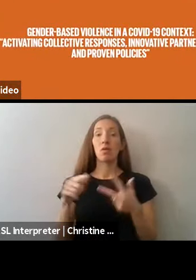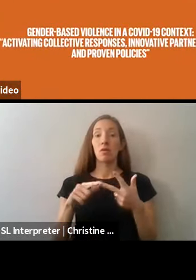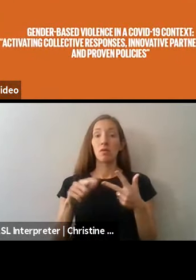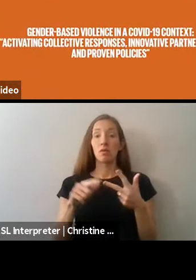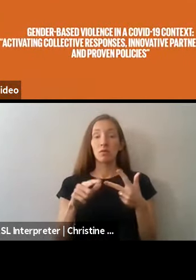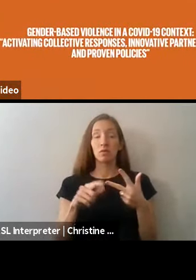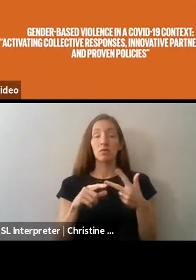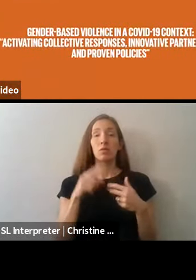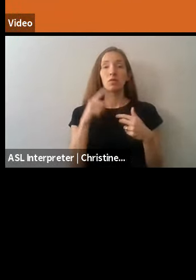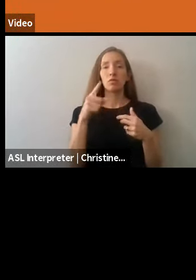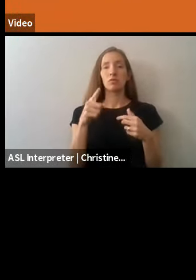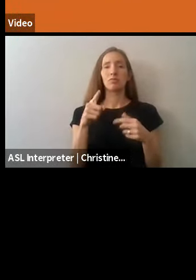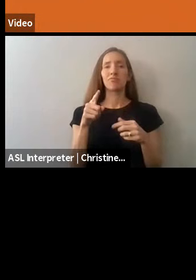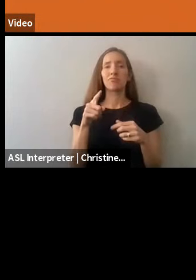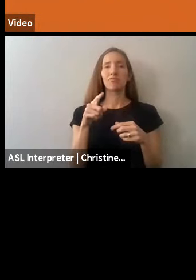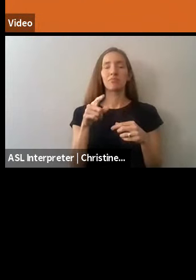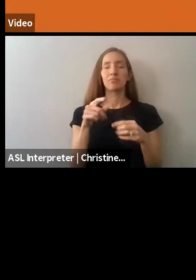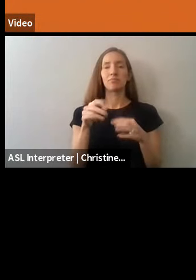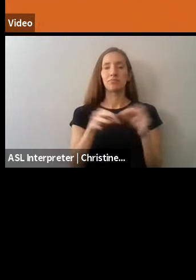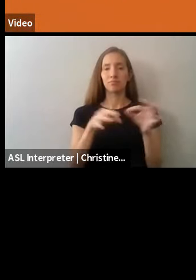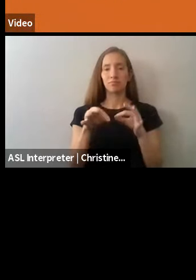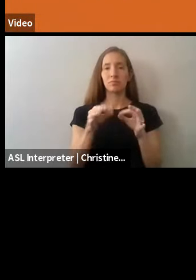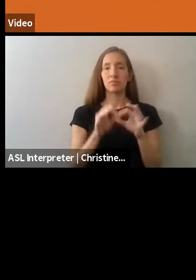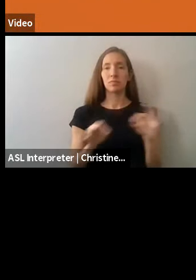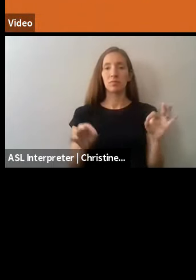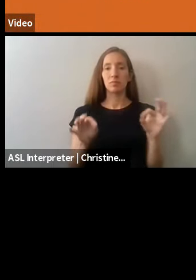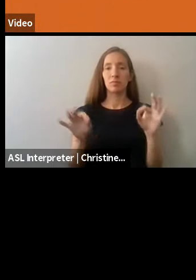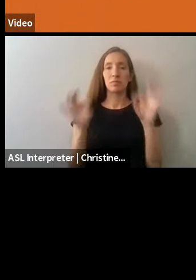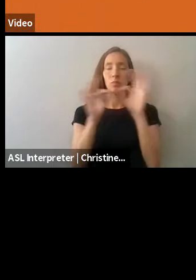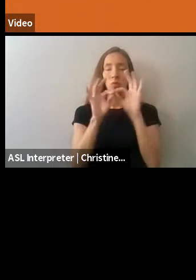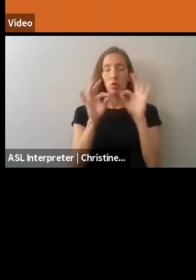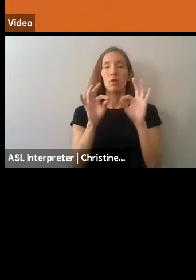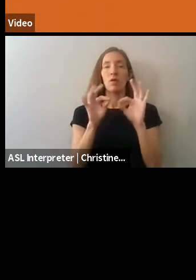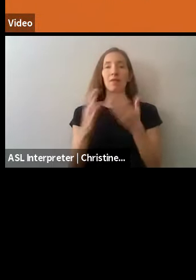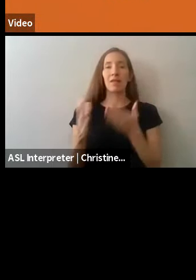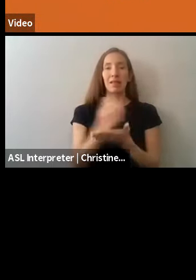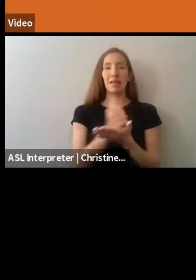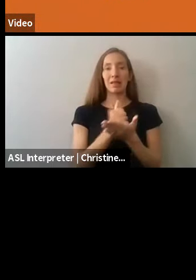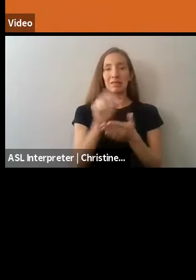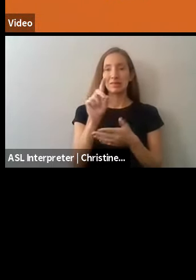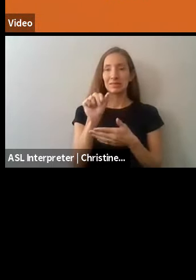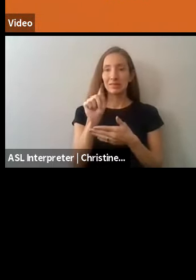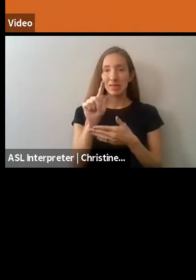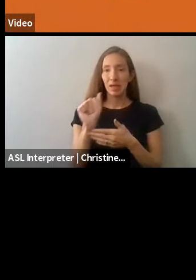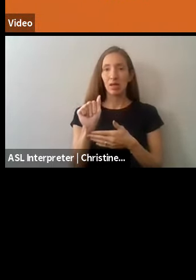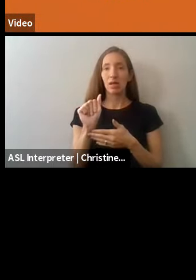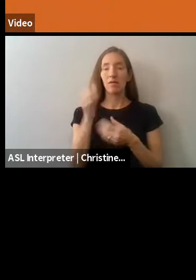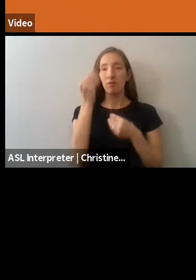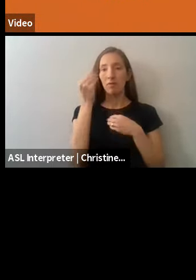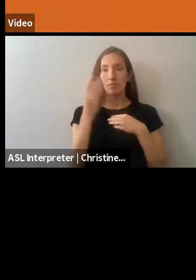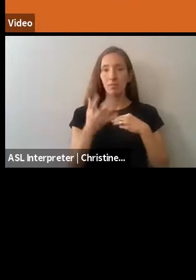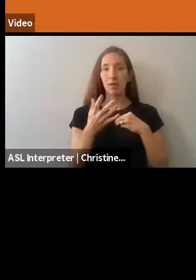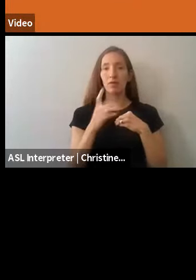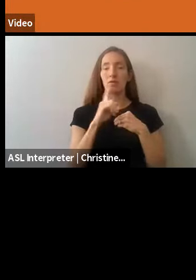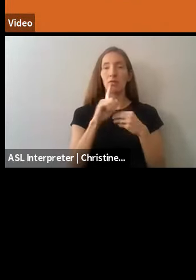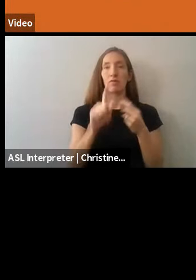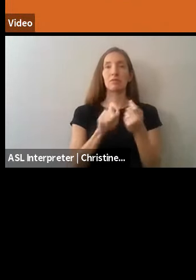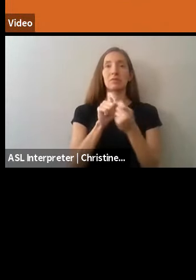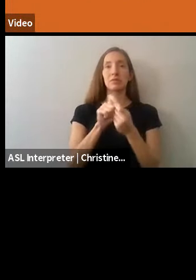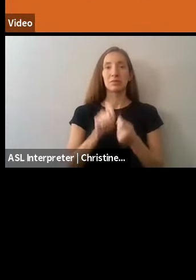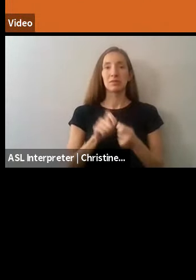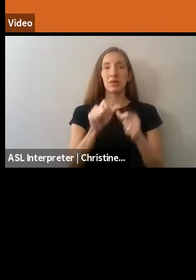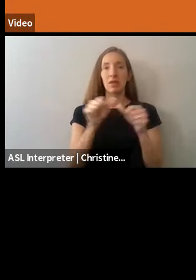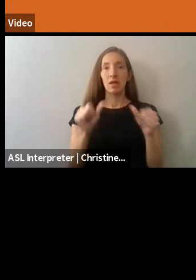You highlighted the importance of collecting data and identifying the very specific areas that may need